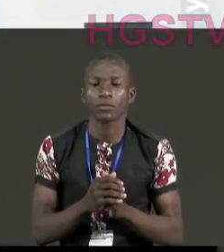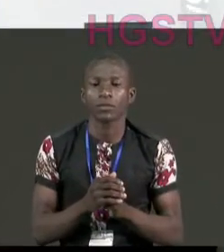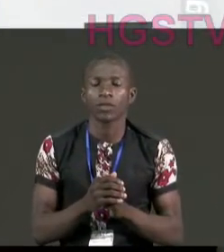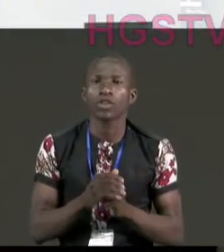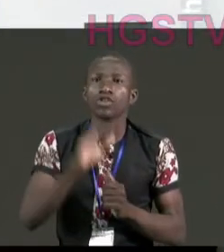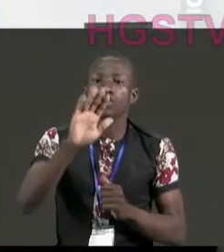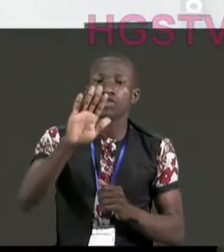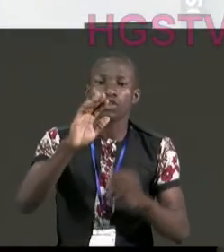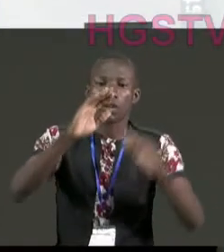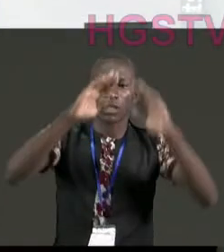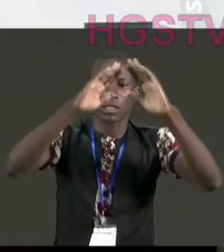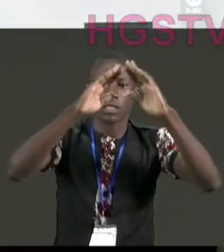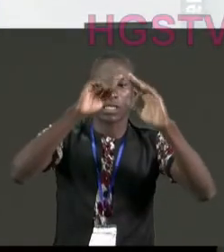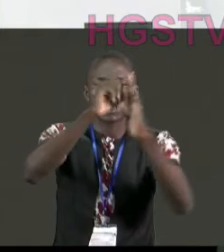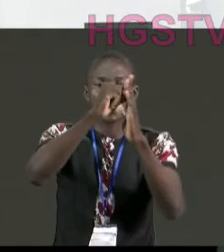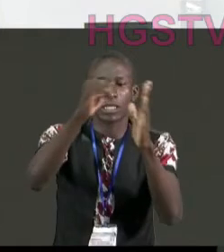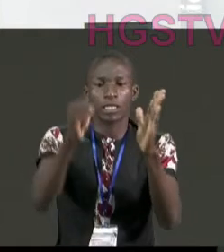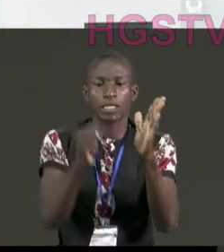your state.